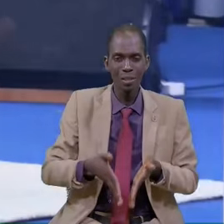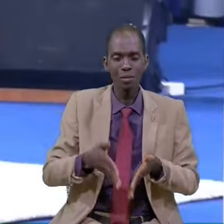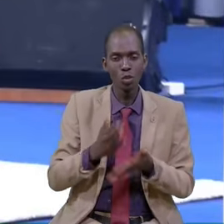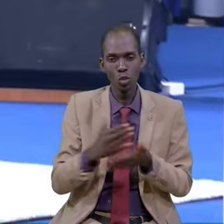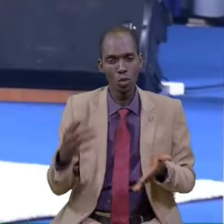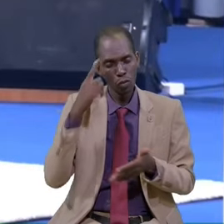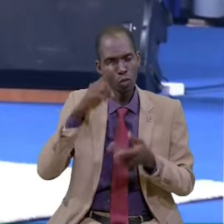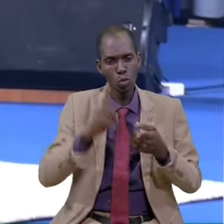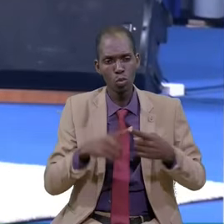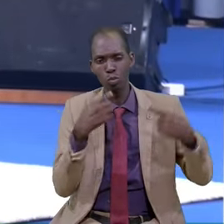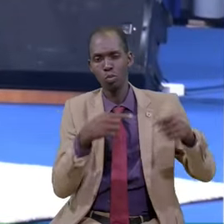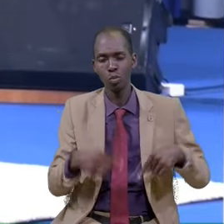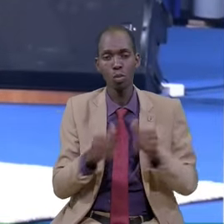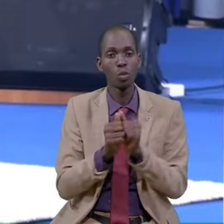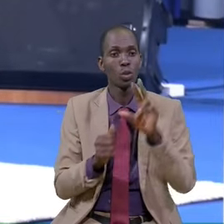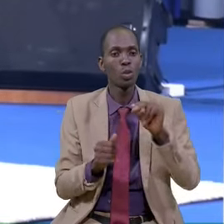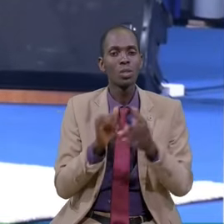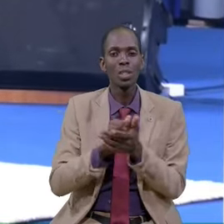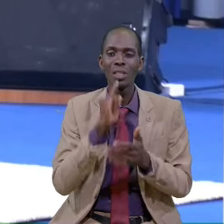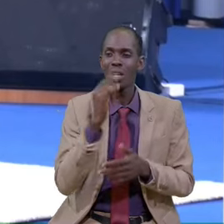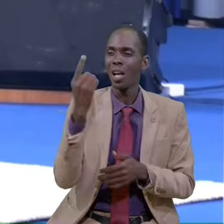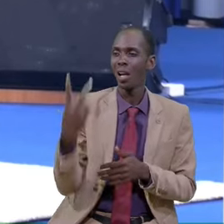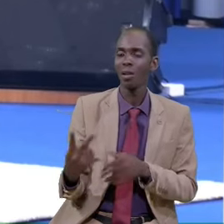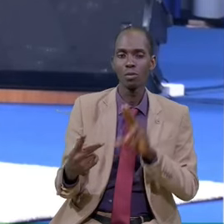other sin that's full